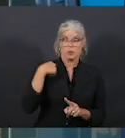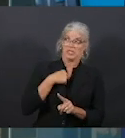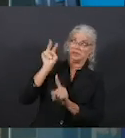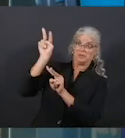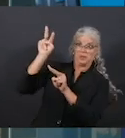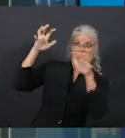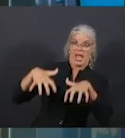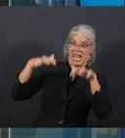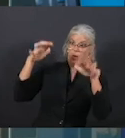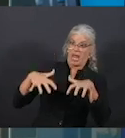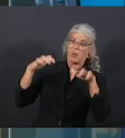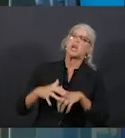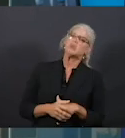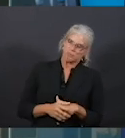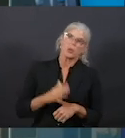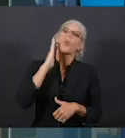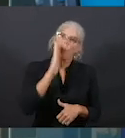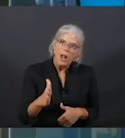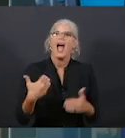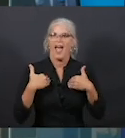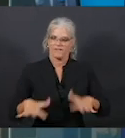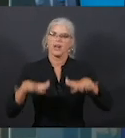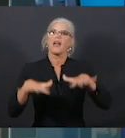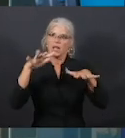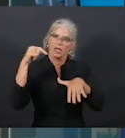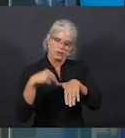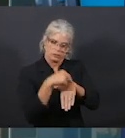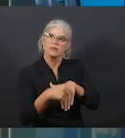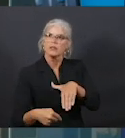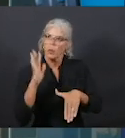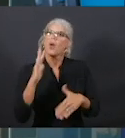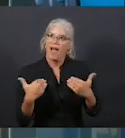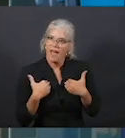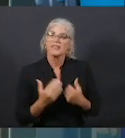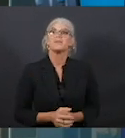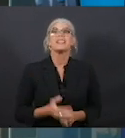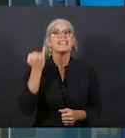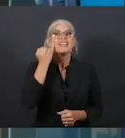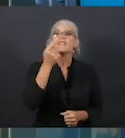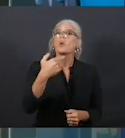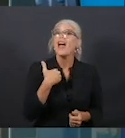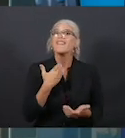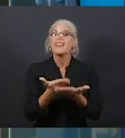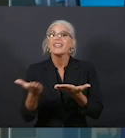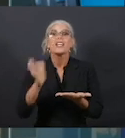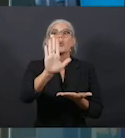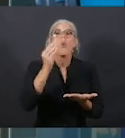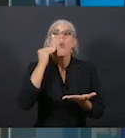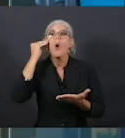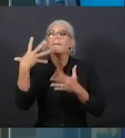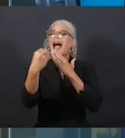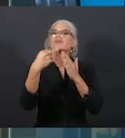be floods that are going to happen in different parts of the state. If you have any items outside your home, you need to bring